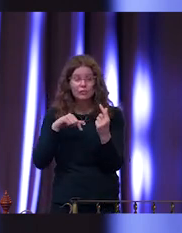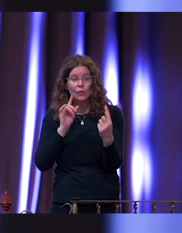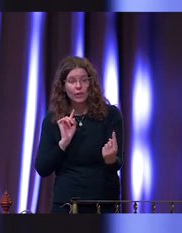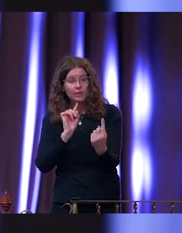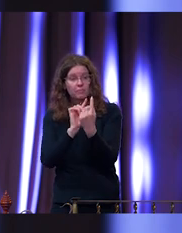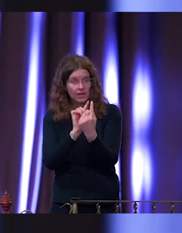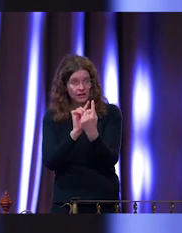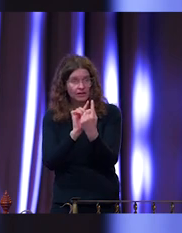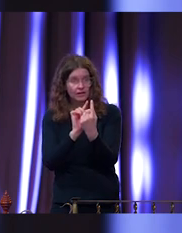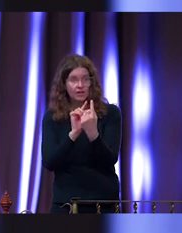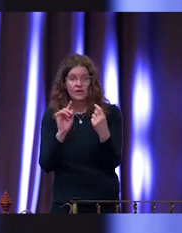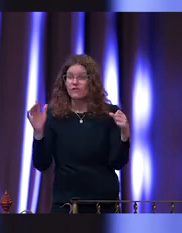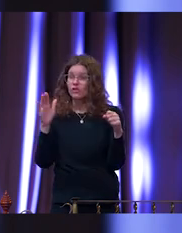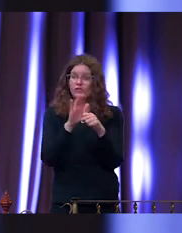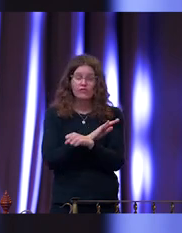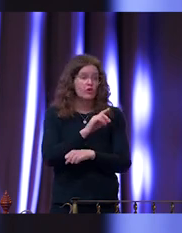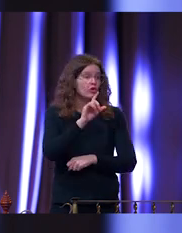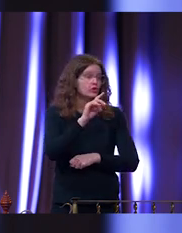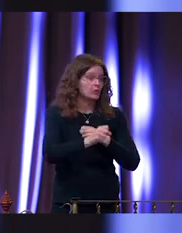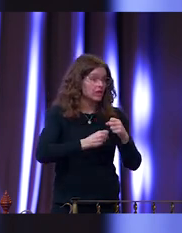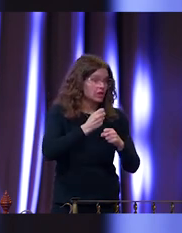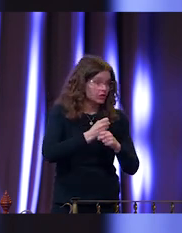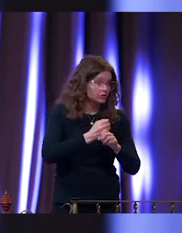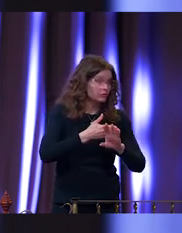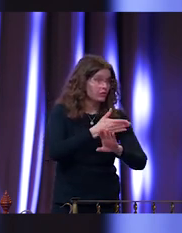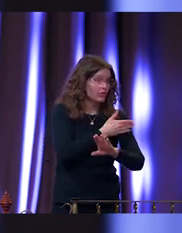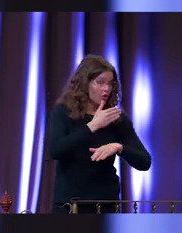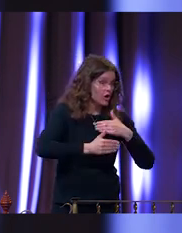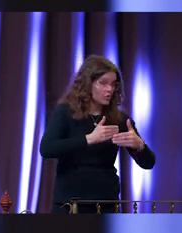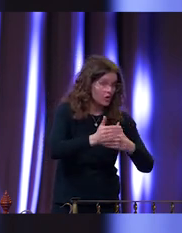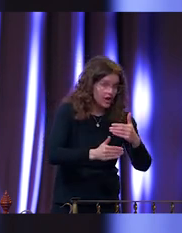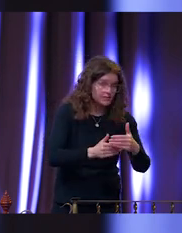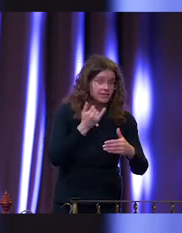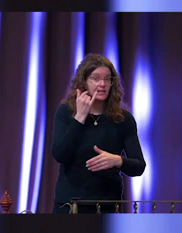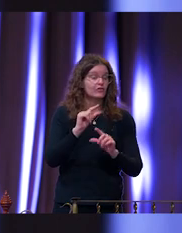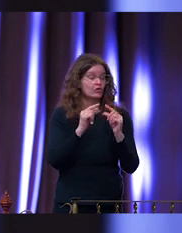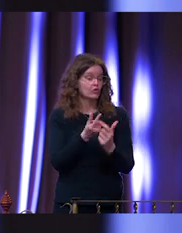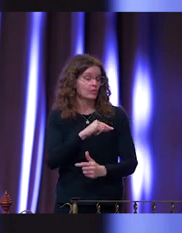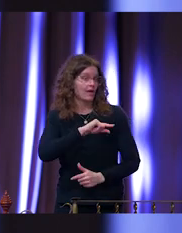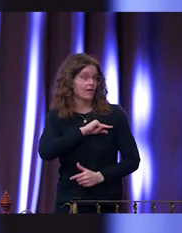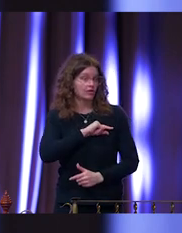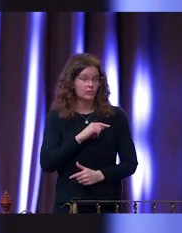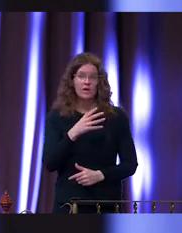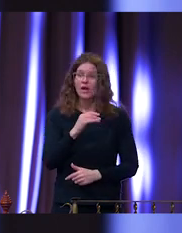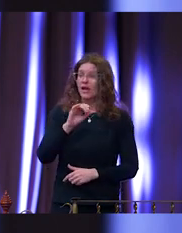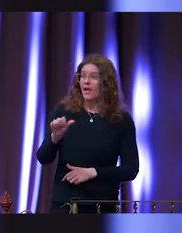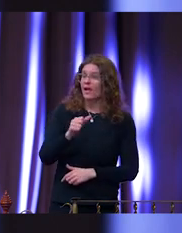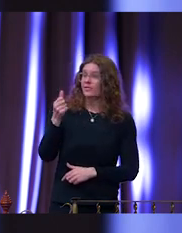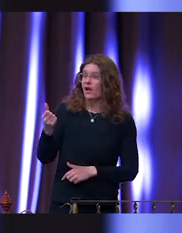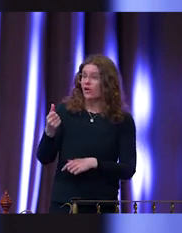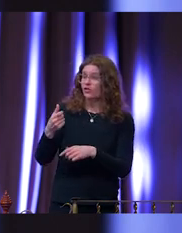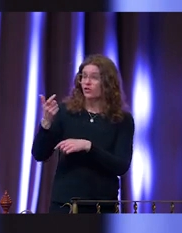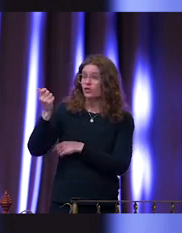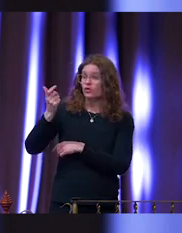did throughout the entire 20-year MacArthur-Driehaus process, as long as a group was eligible, and we do it in all of our other grant-making